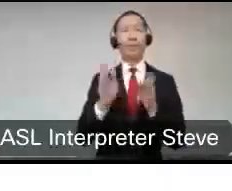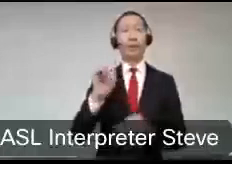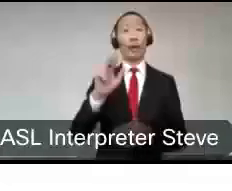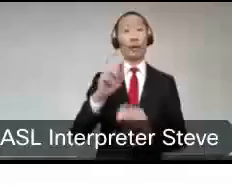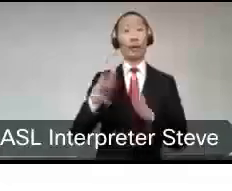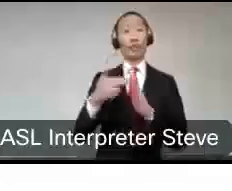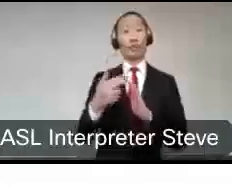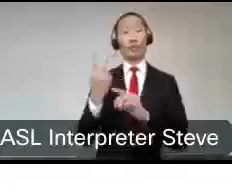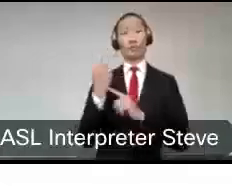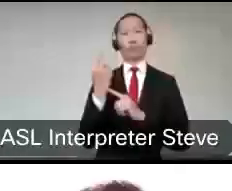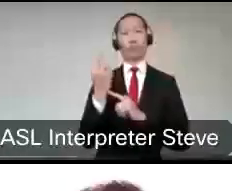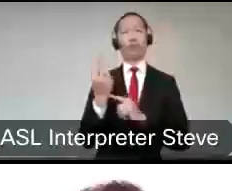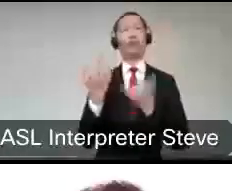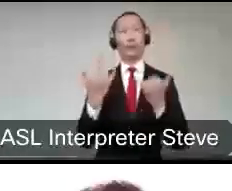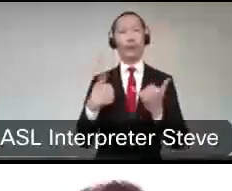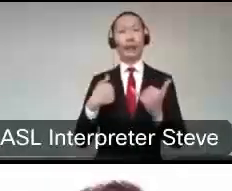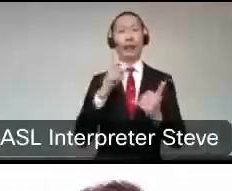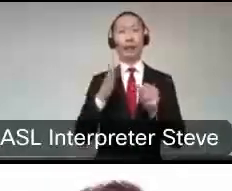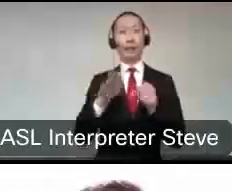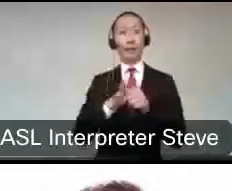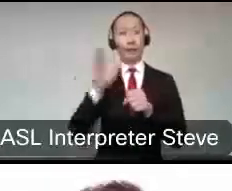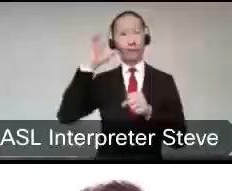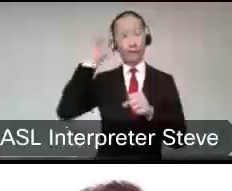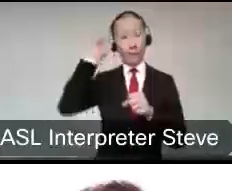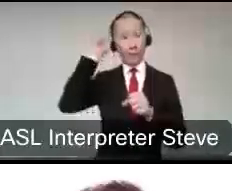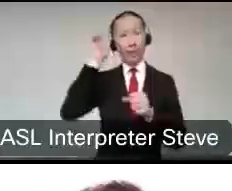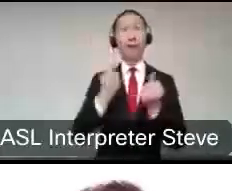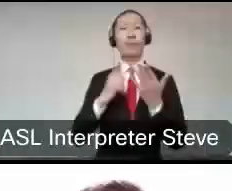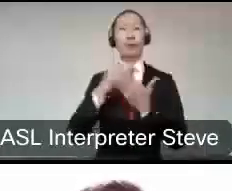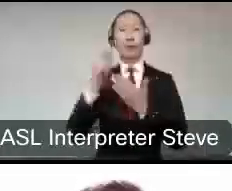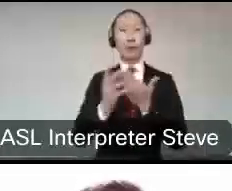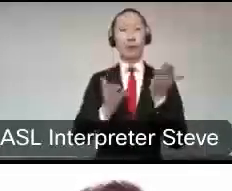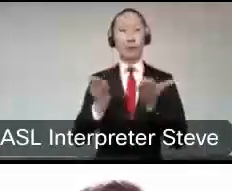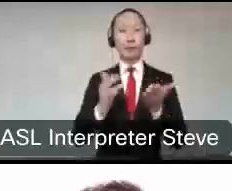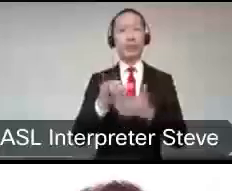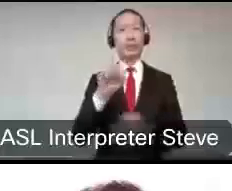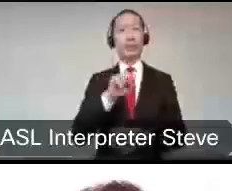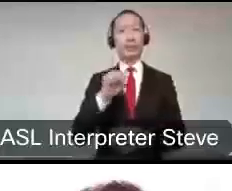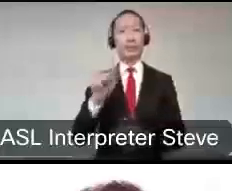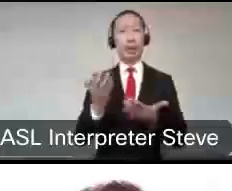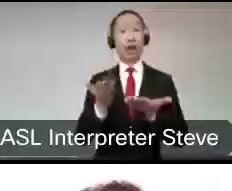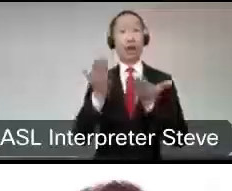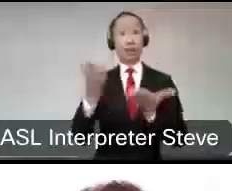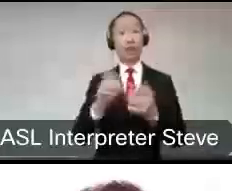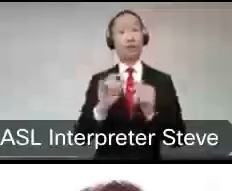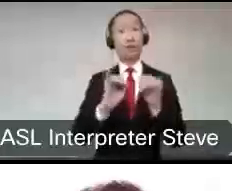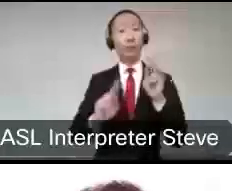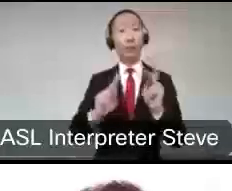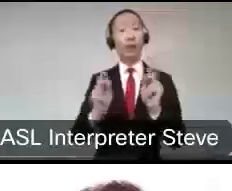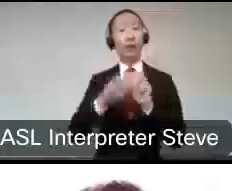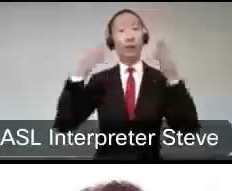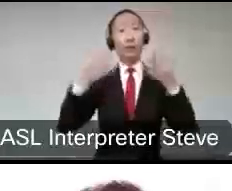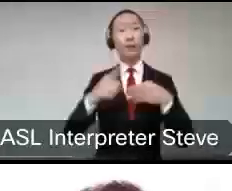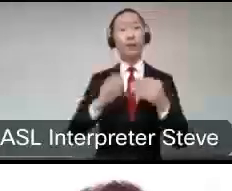year ago. And today I'm going to be covering many programs and services that Social Security offers to individuals with a focus on